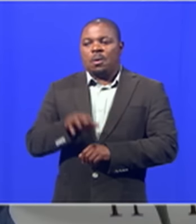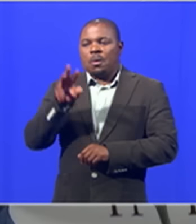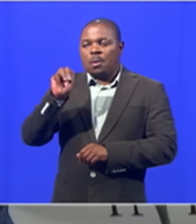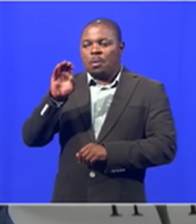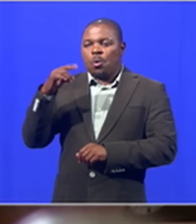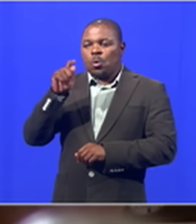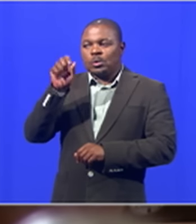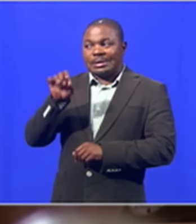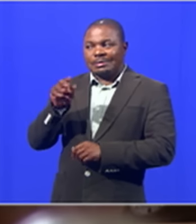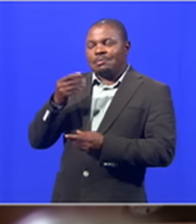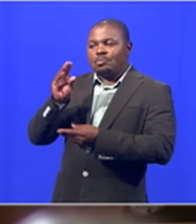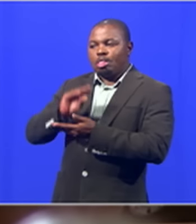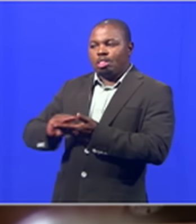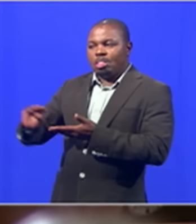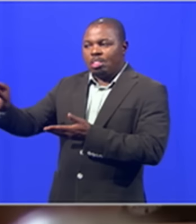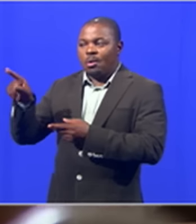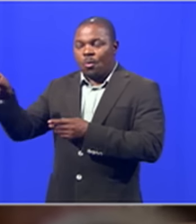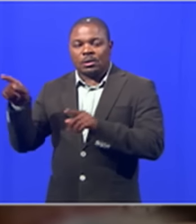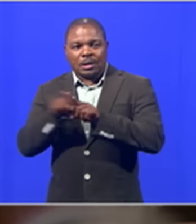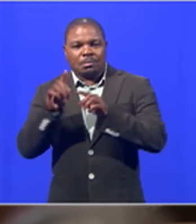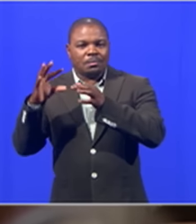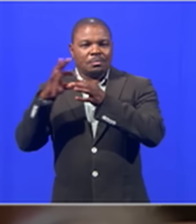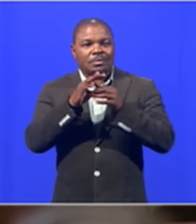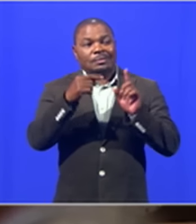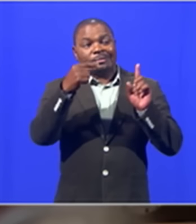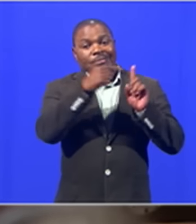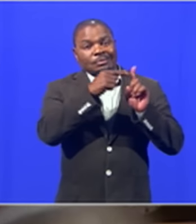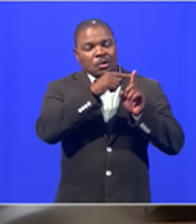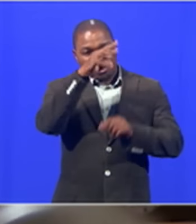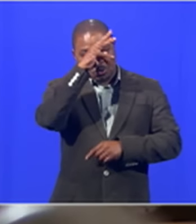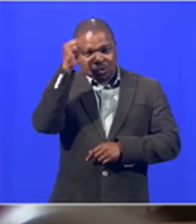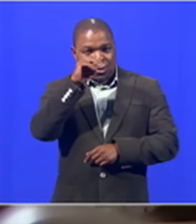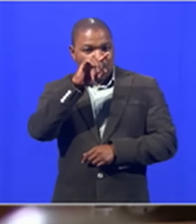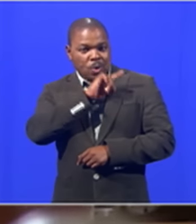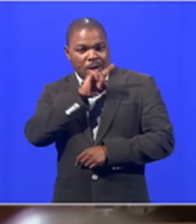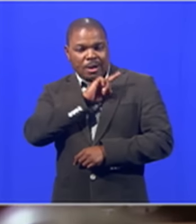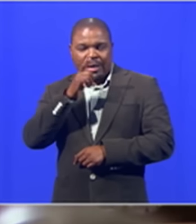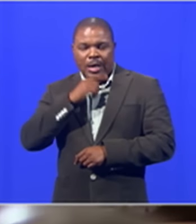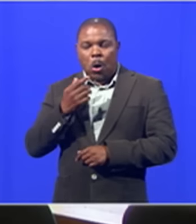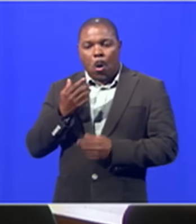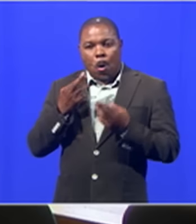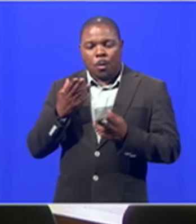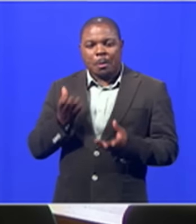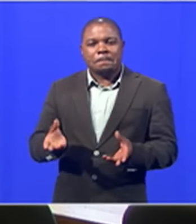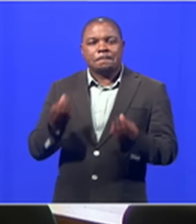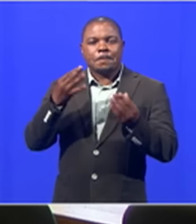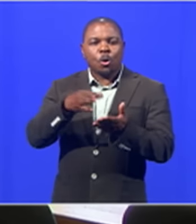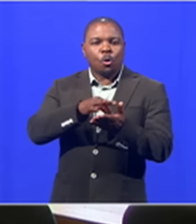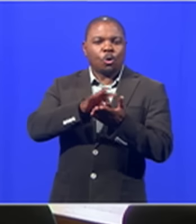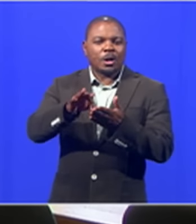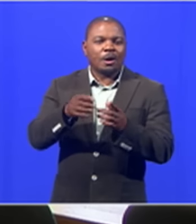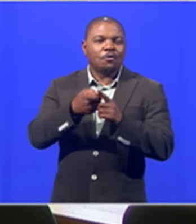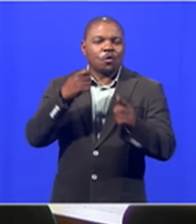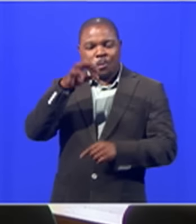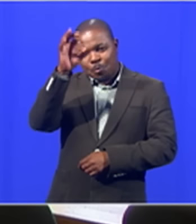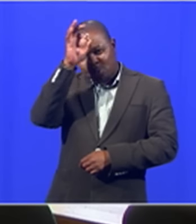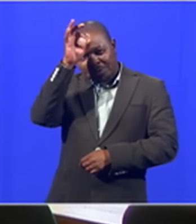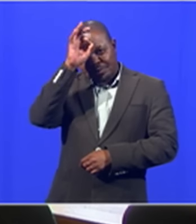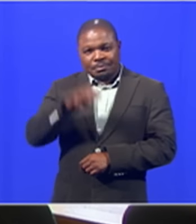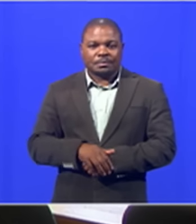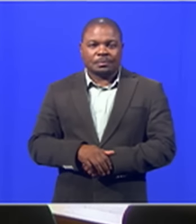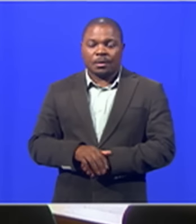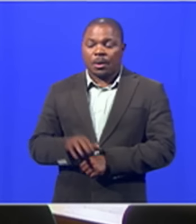golaganeng thata le Mchunu madi se e le ka maiteko a gone wa tendera ke lephata la ditirelo tsa sepodisi SAPS leeto